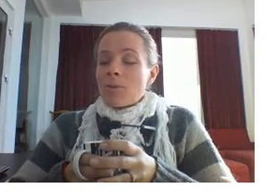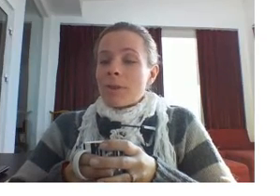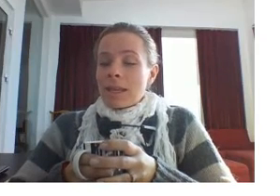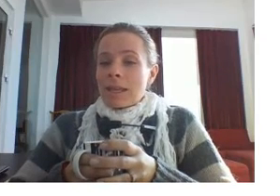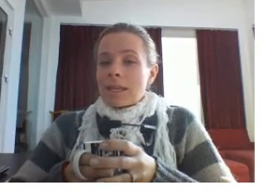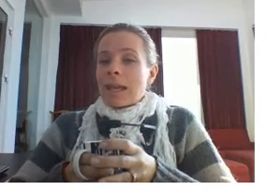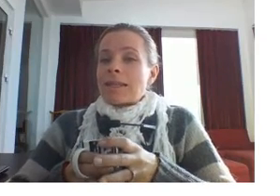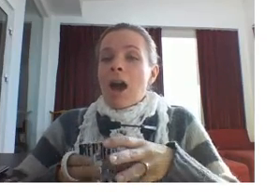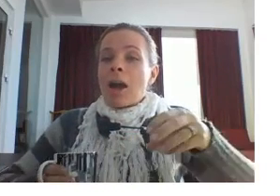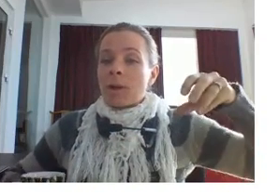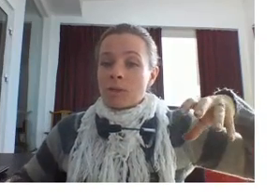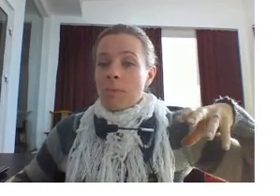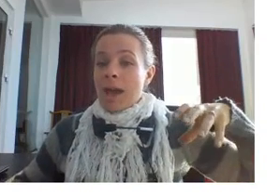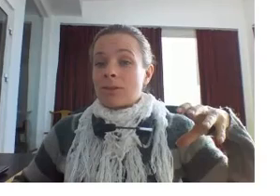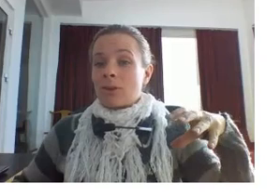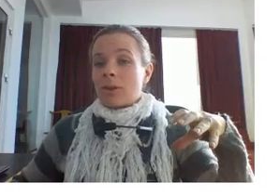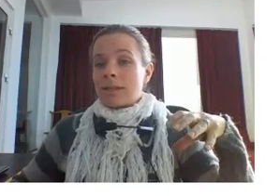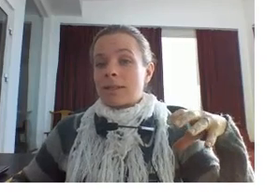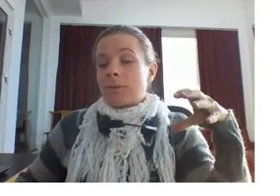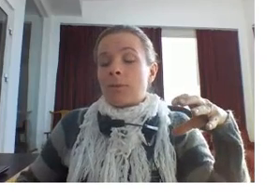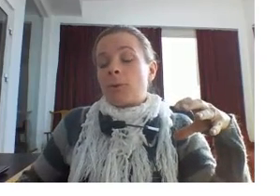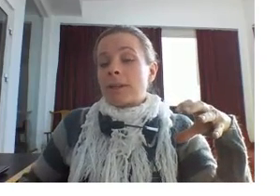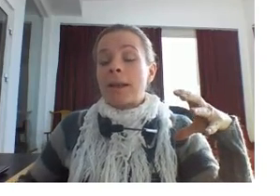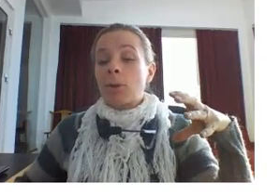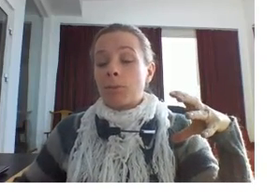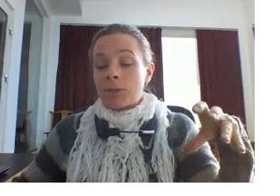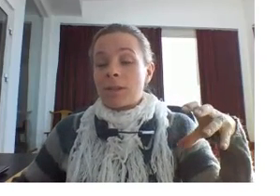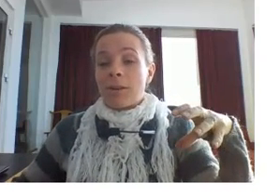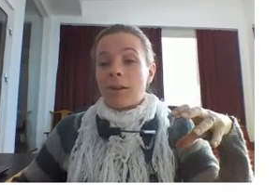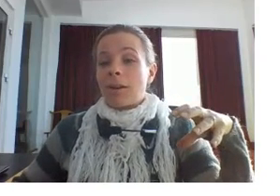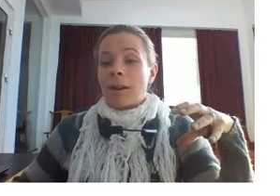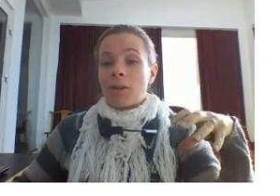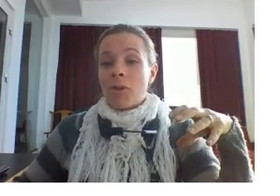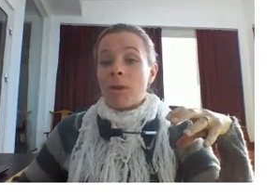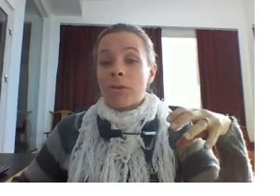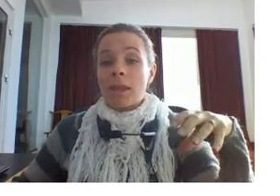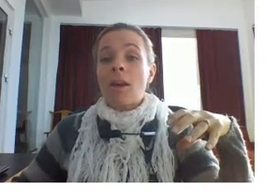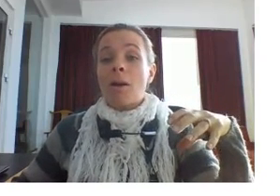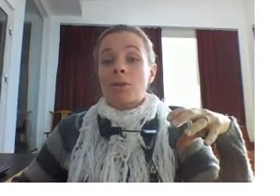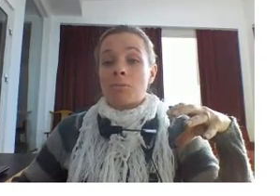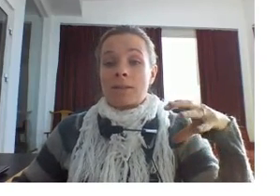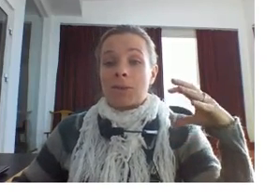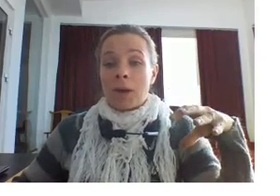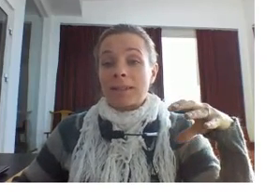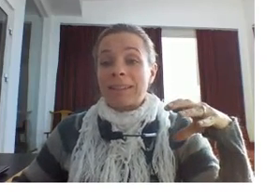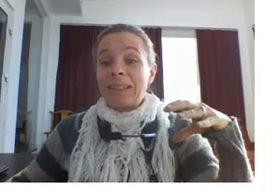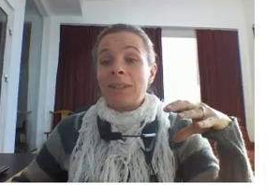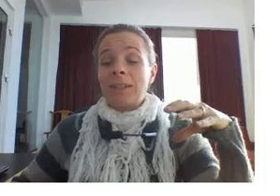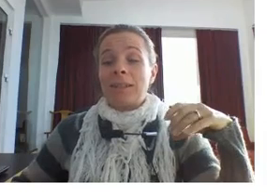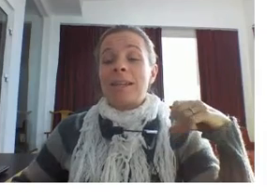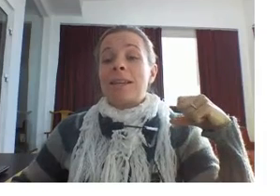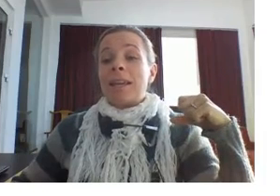instead of thinking that I want to master this for example particular grammar thing I want to master